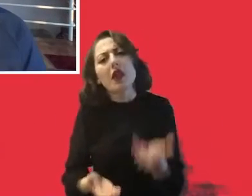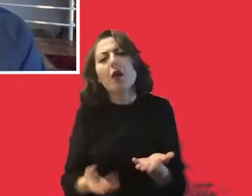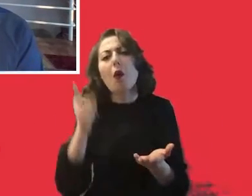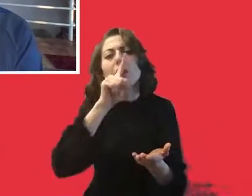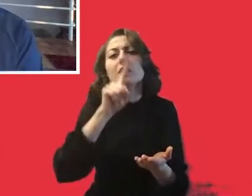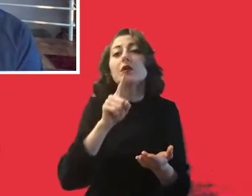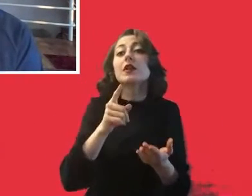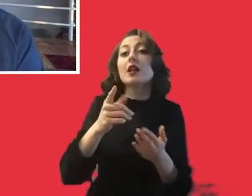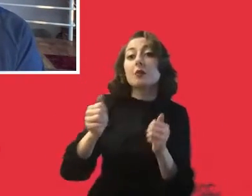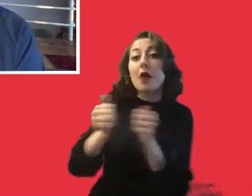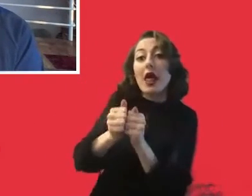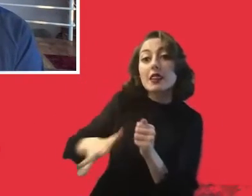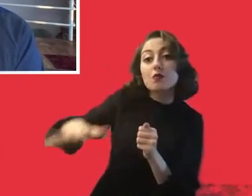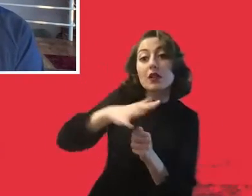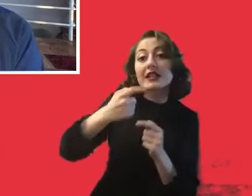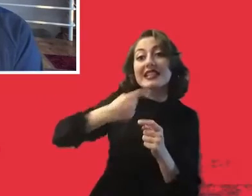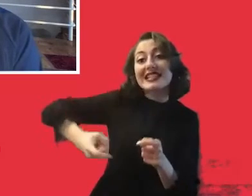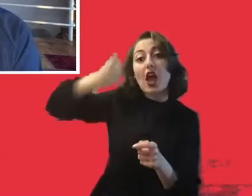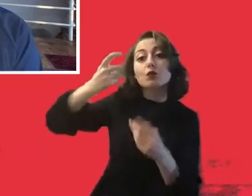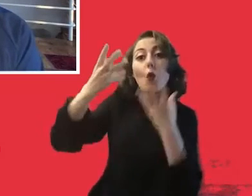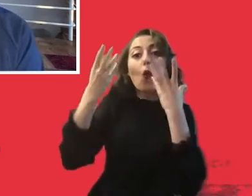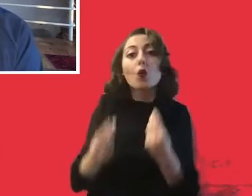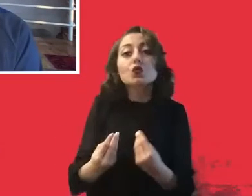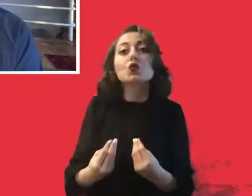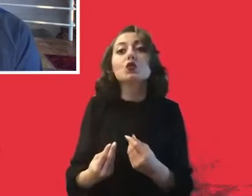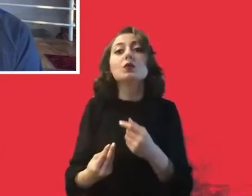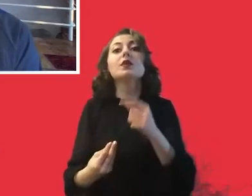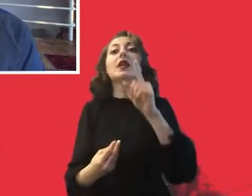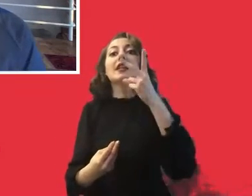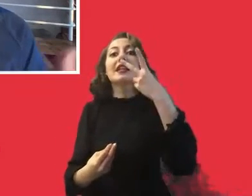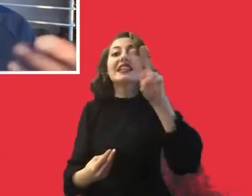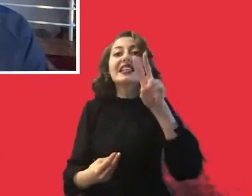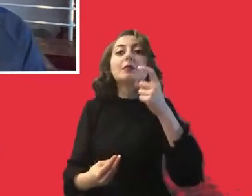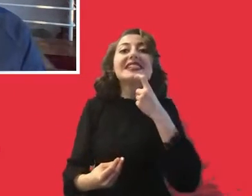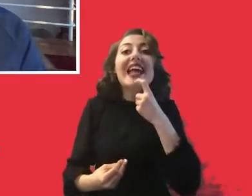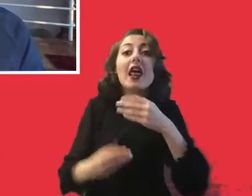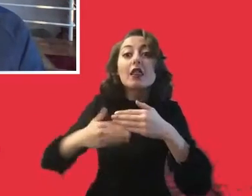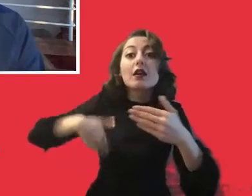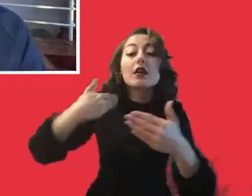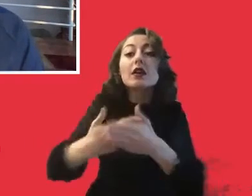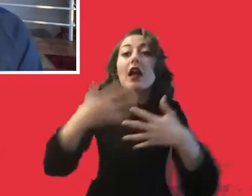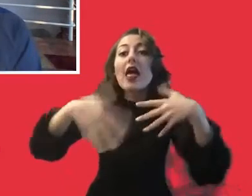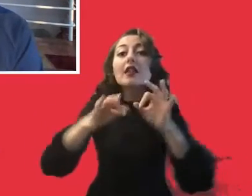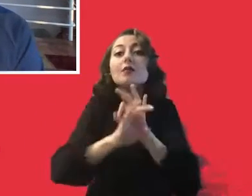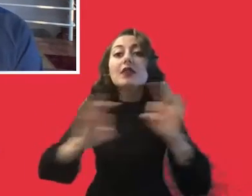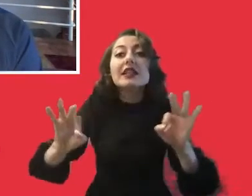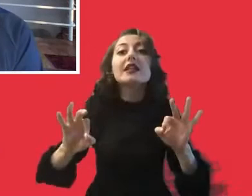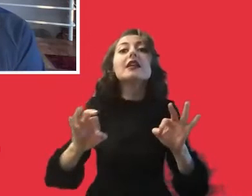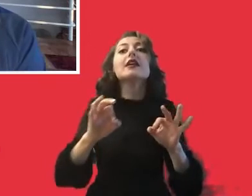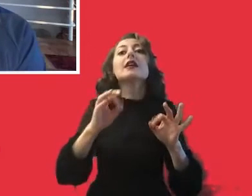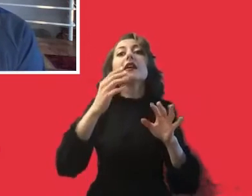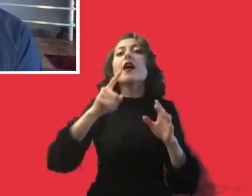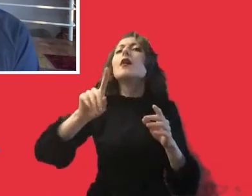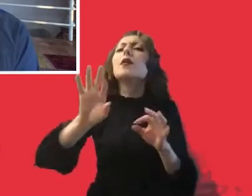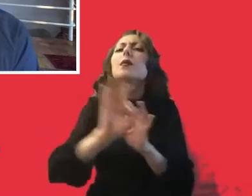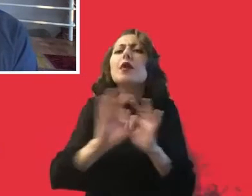easy because even though it's passed very quickly, for the 22 years, we are saying that